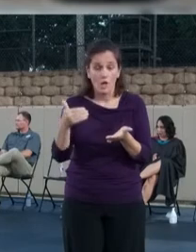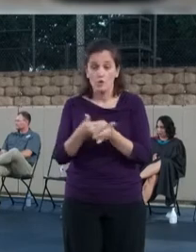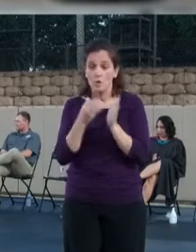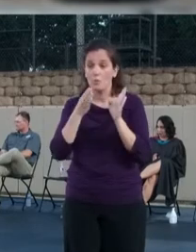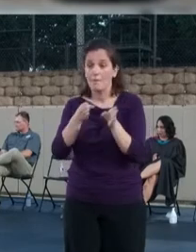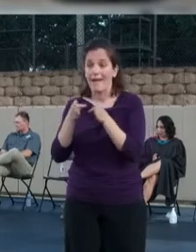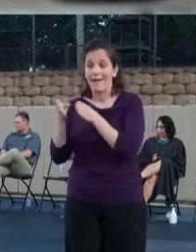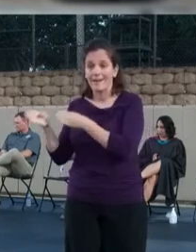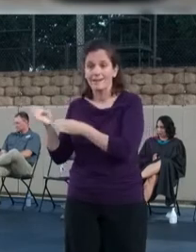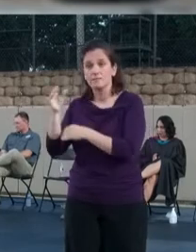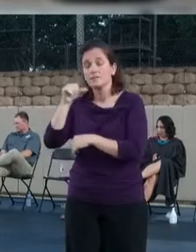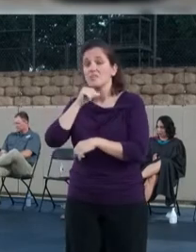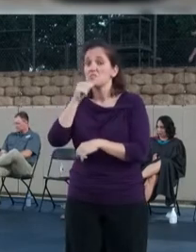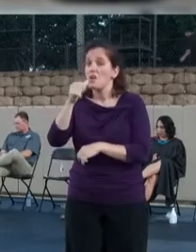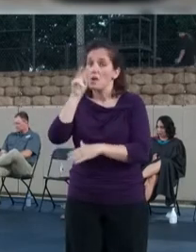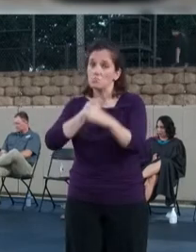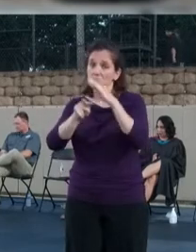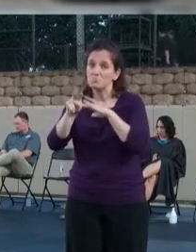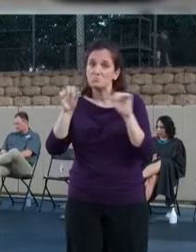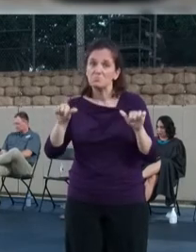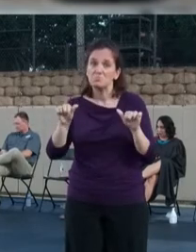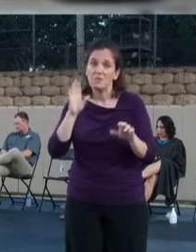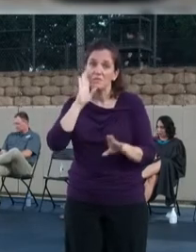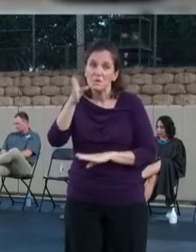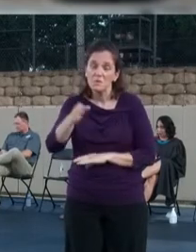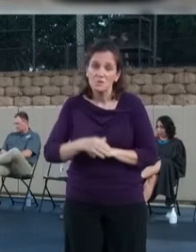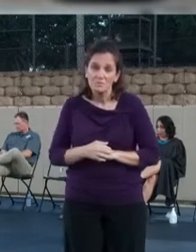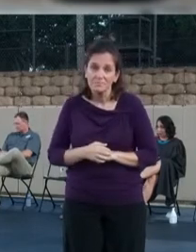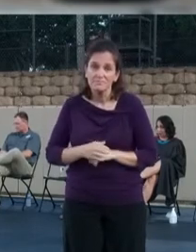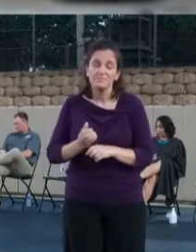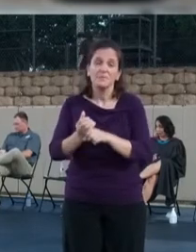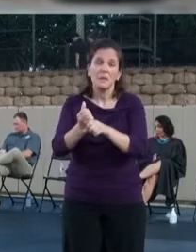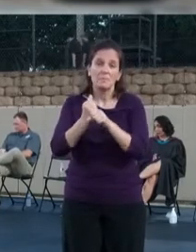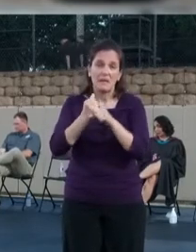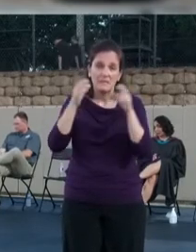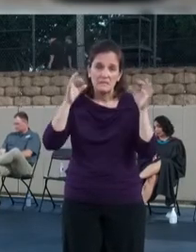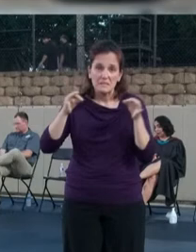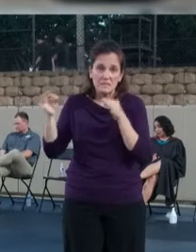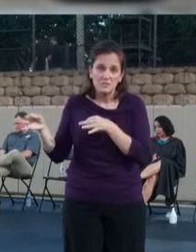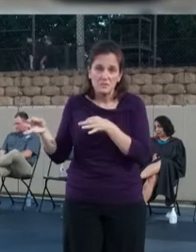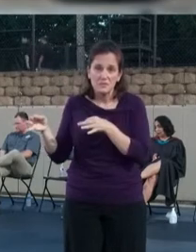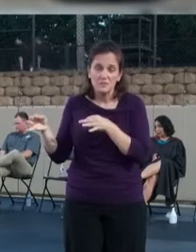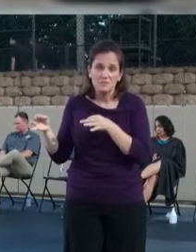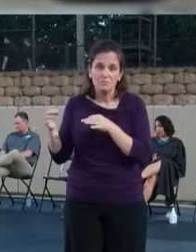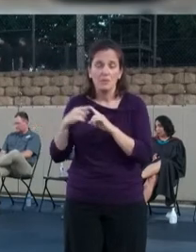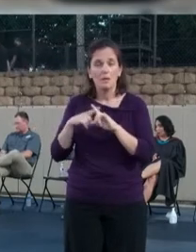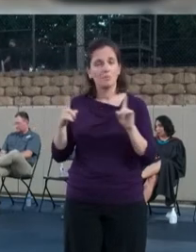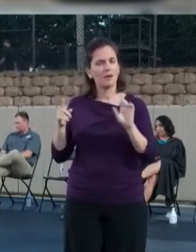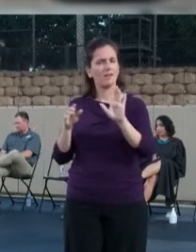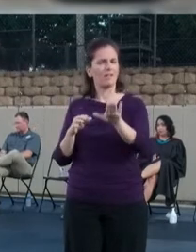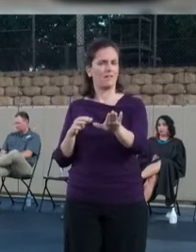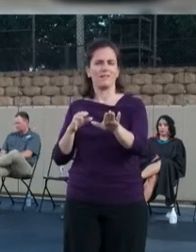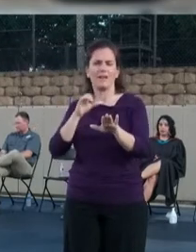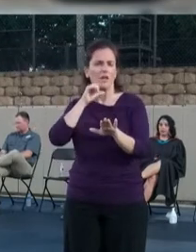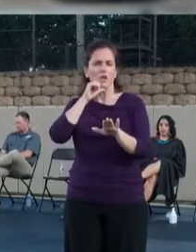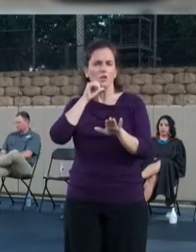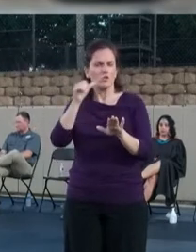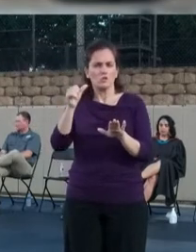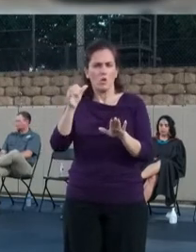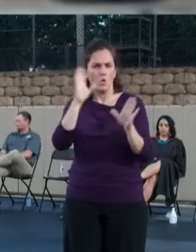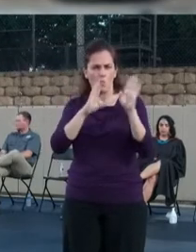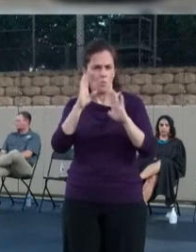unpredictable futures. Making decisions. But don't worry if that sounds